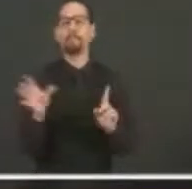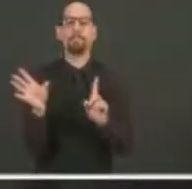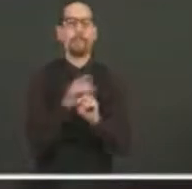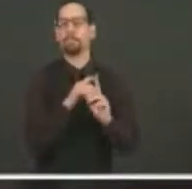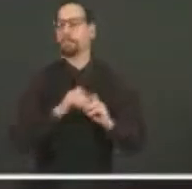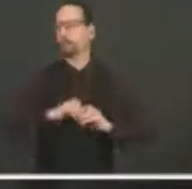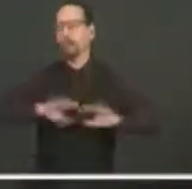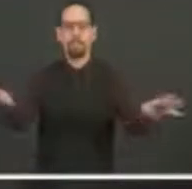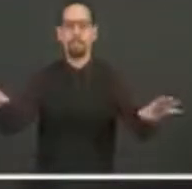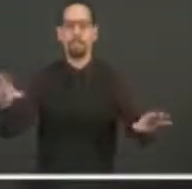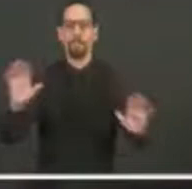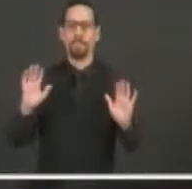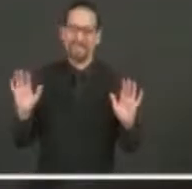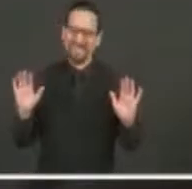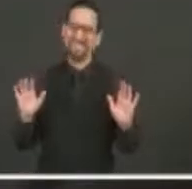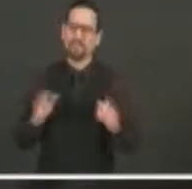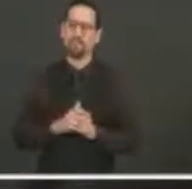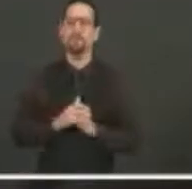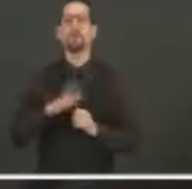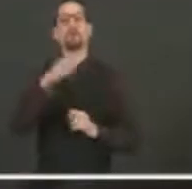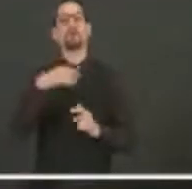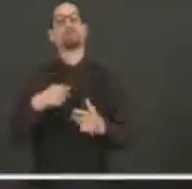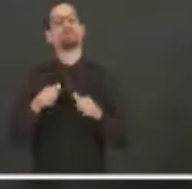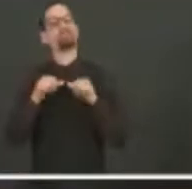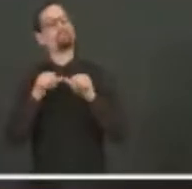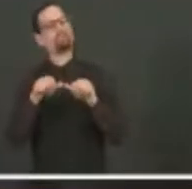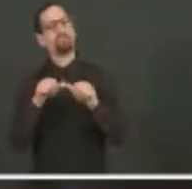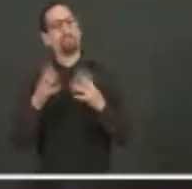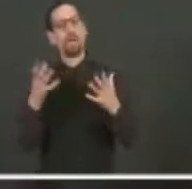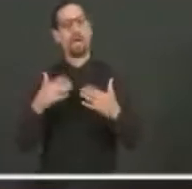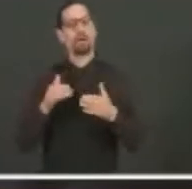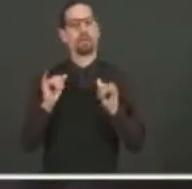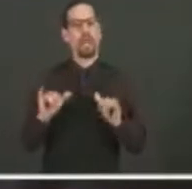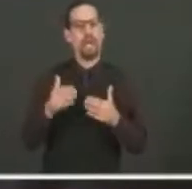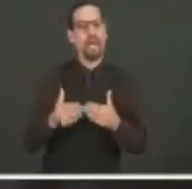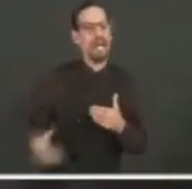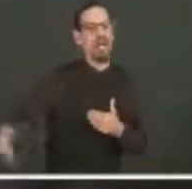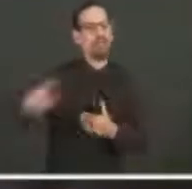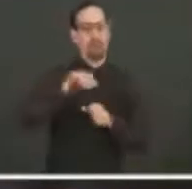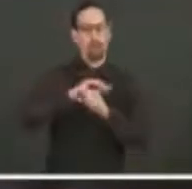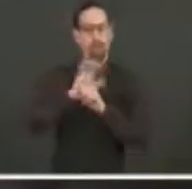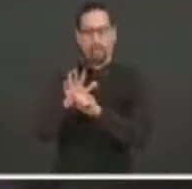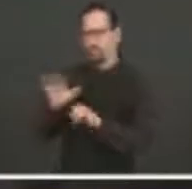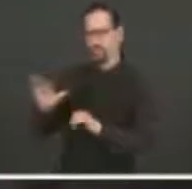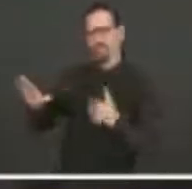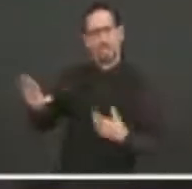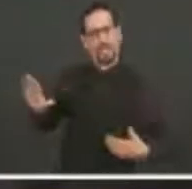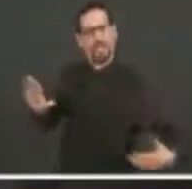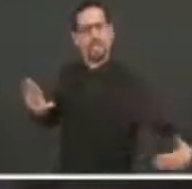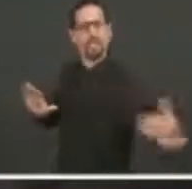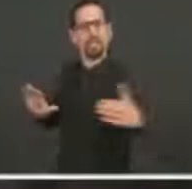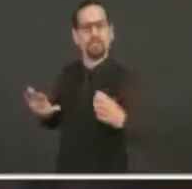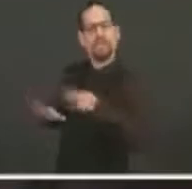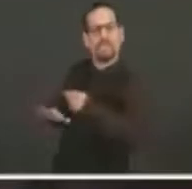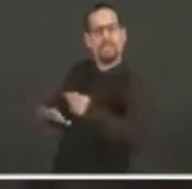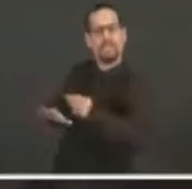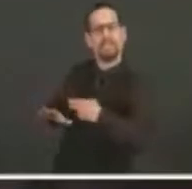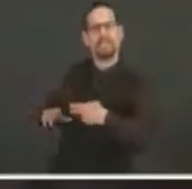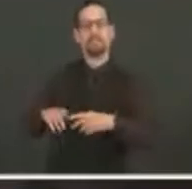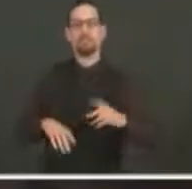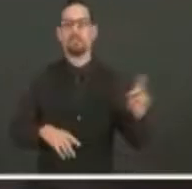it. If you let it get ahead of you, it's really hard. In any event, you point Arizona, suddenly hospitals are